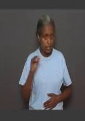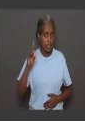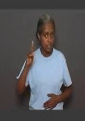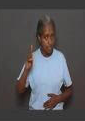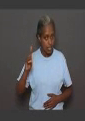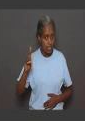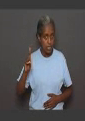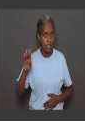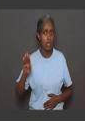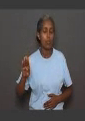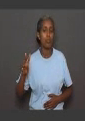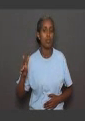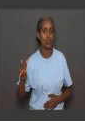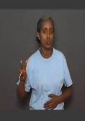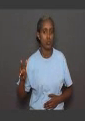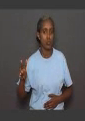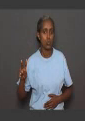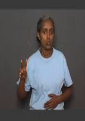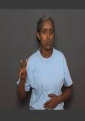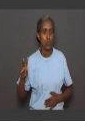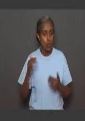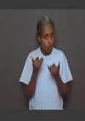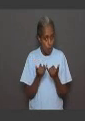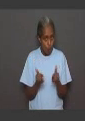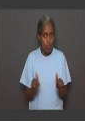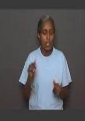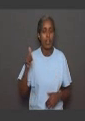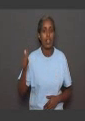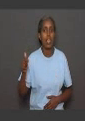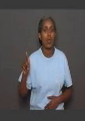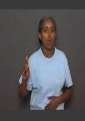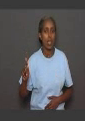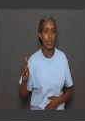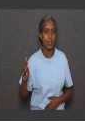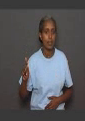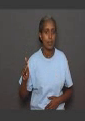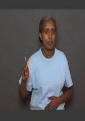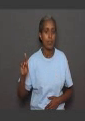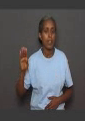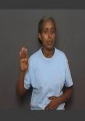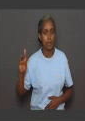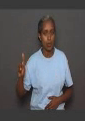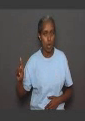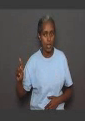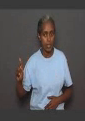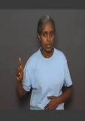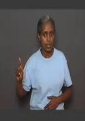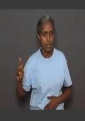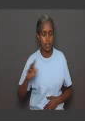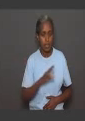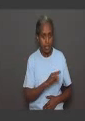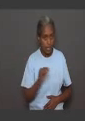D, B2 over A1, B1,